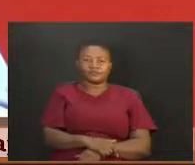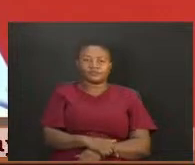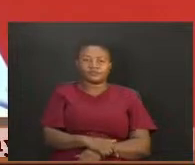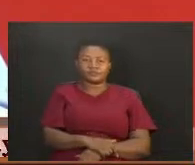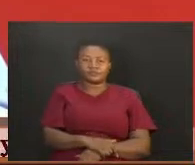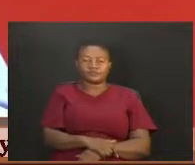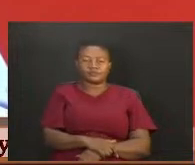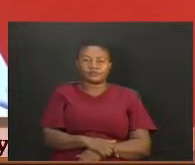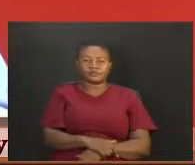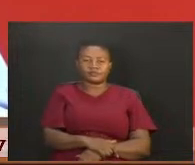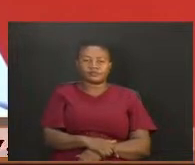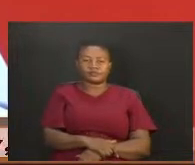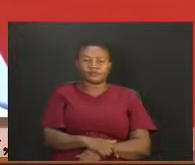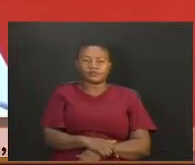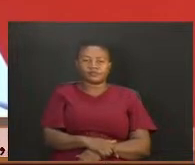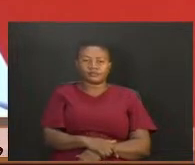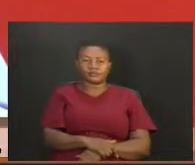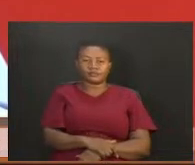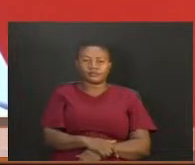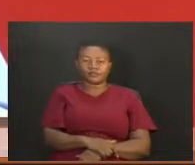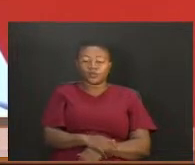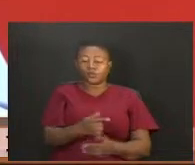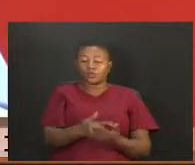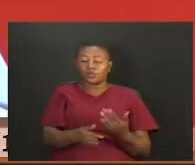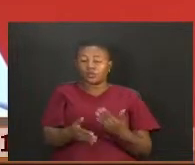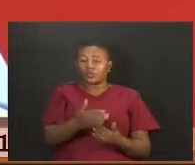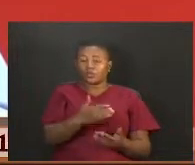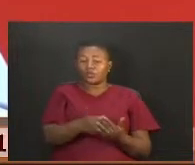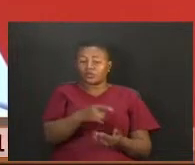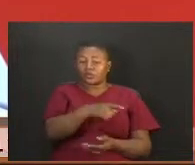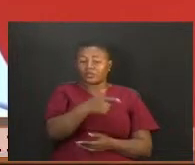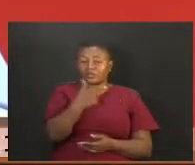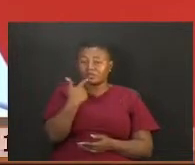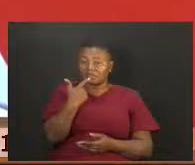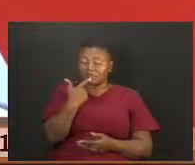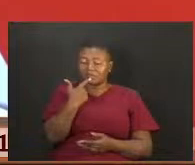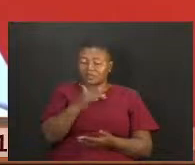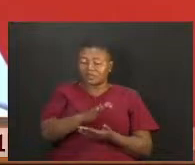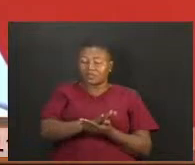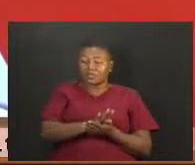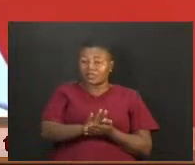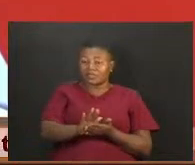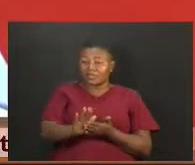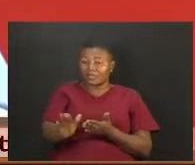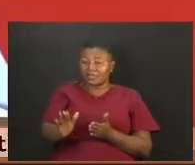The order you quoted clearly states